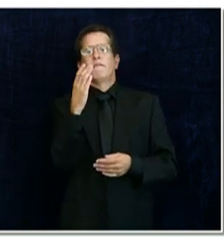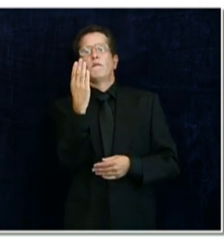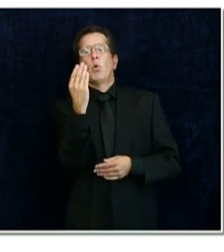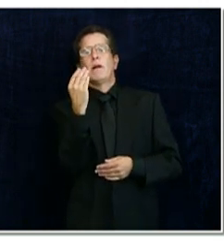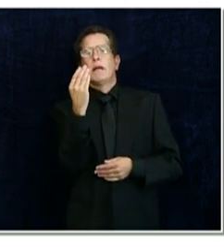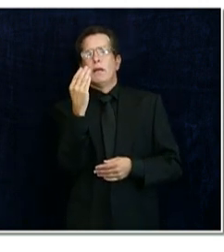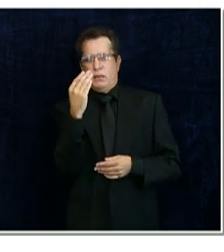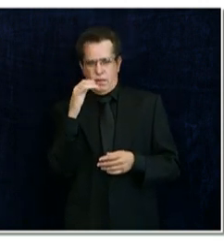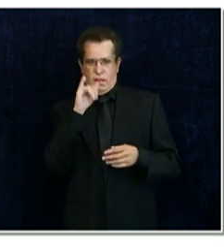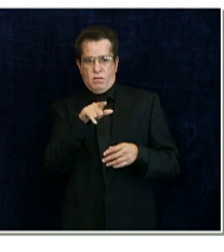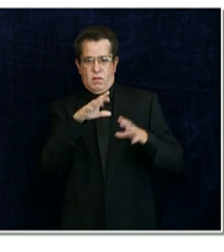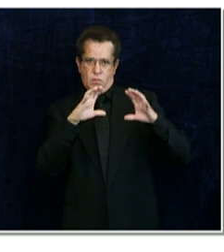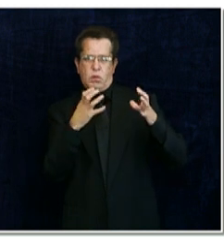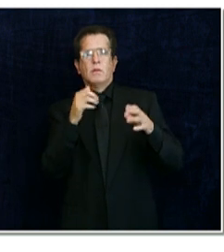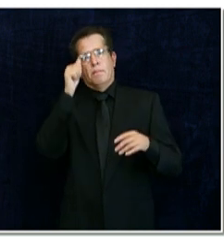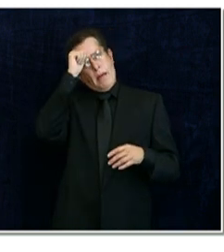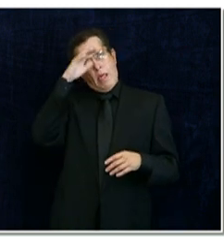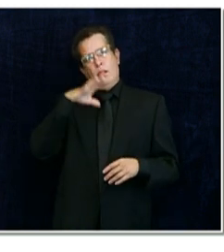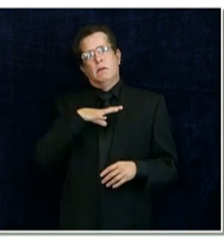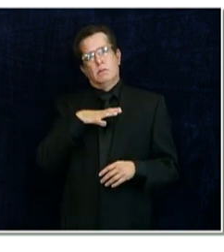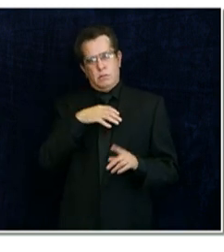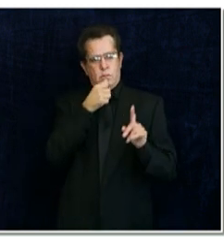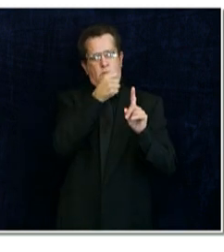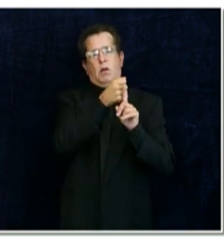14,614 are male.